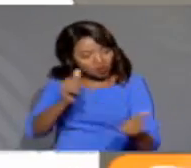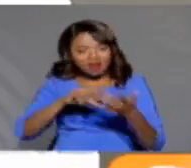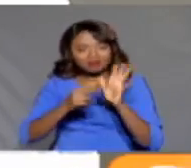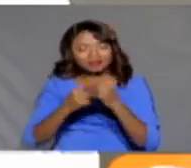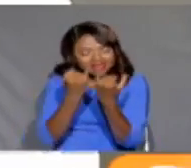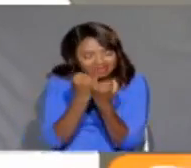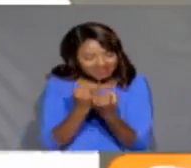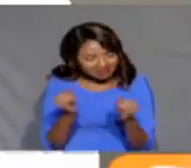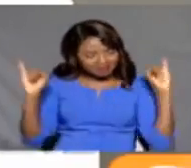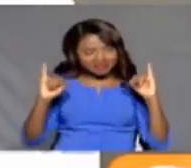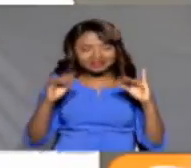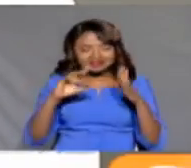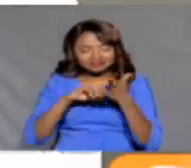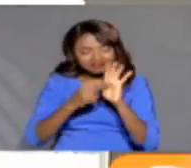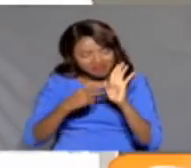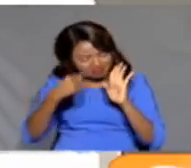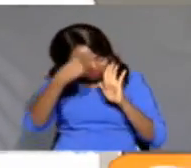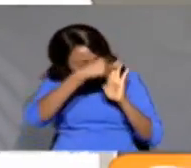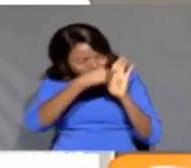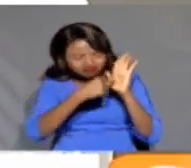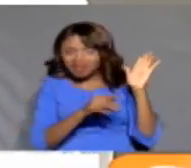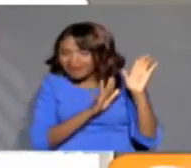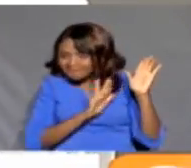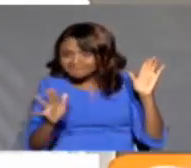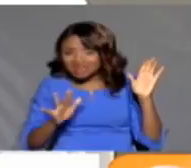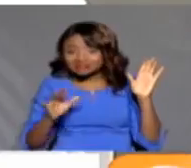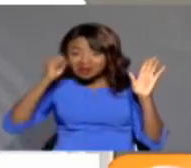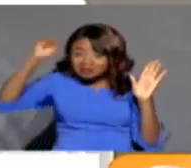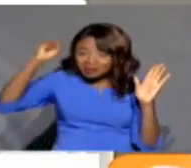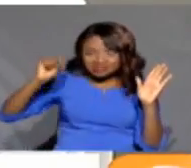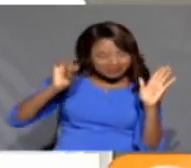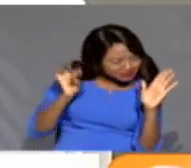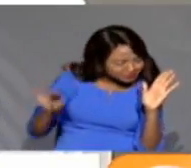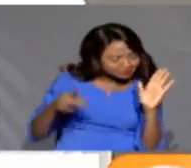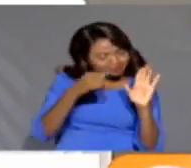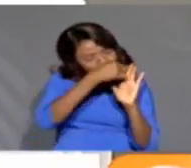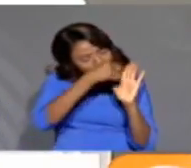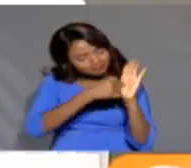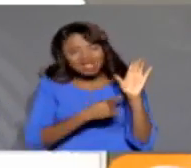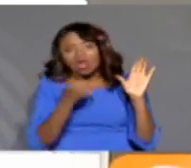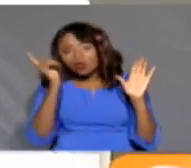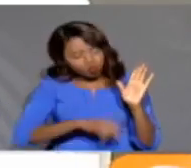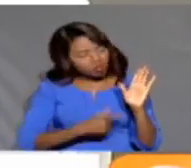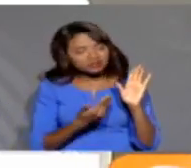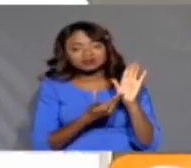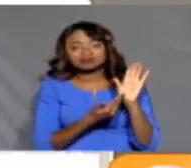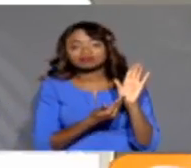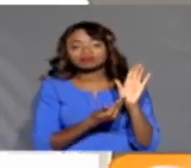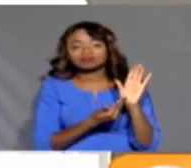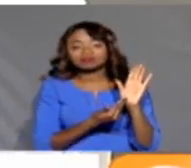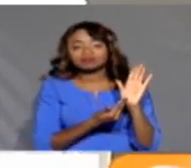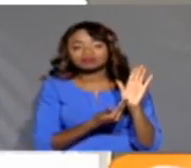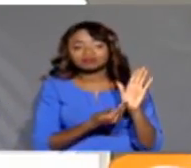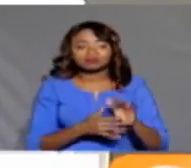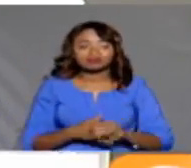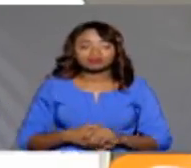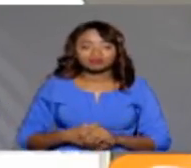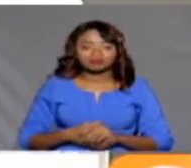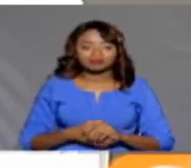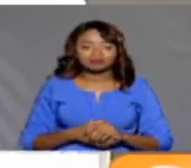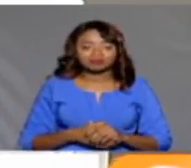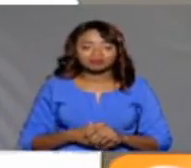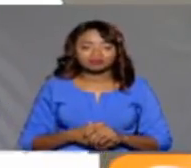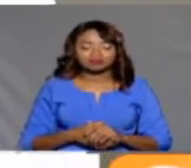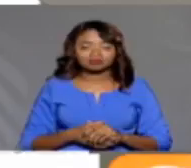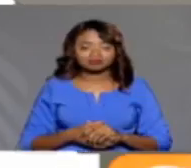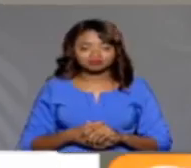independent, it's about the content, it's not about the politics. That argument has not been made very strongly, and that is why he's losing, because of